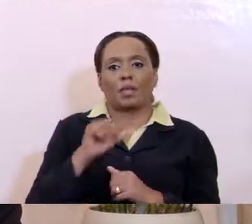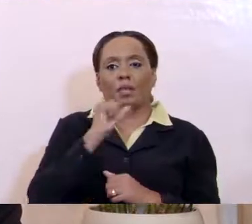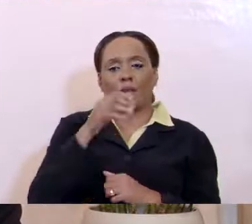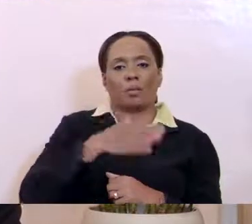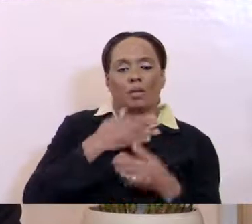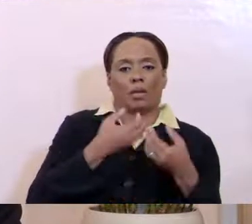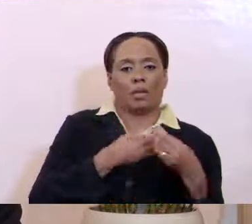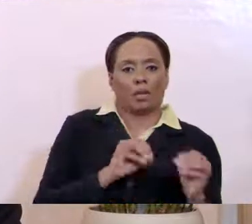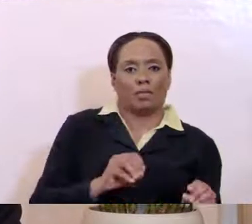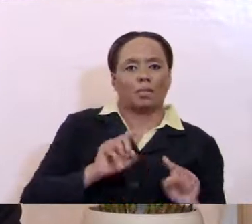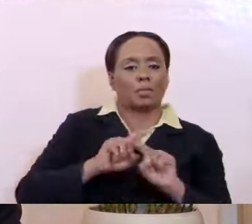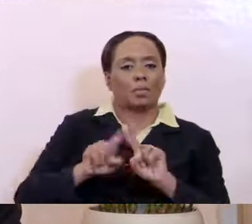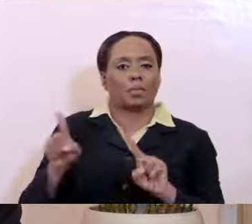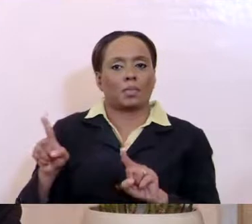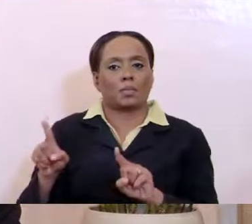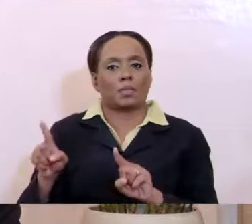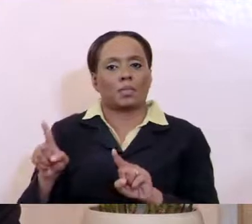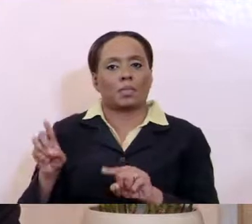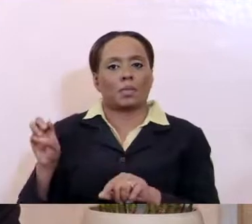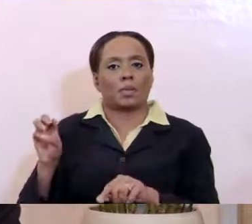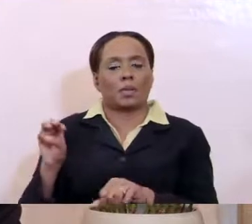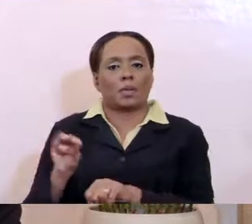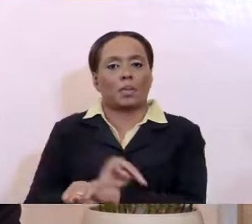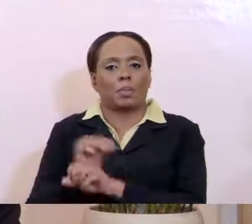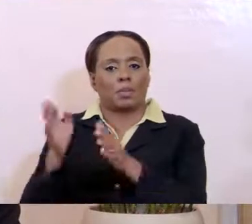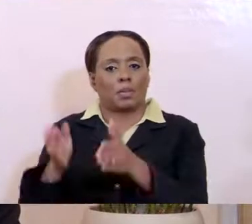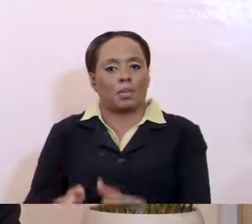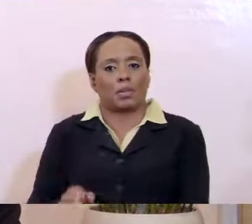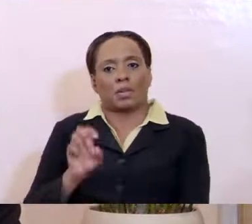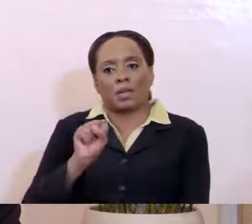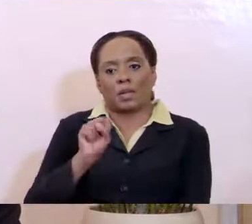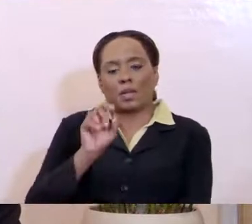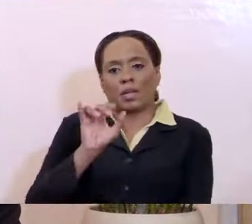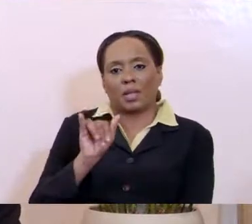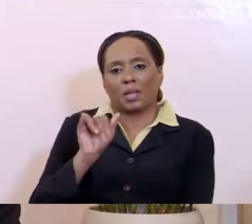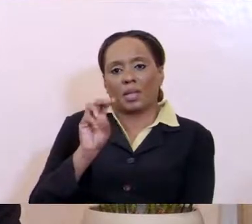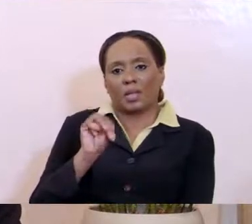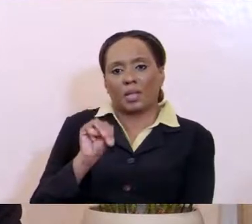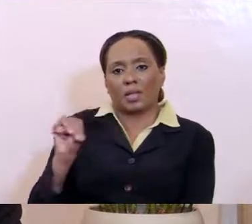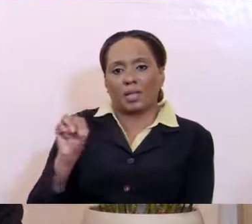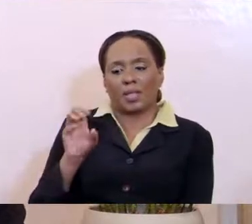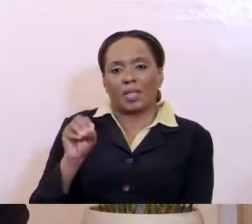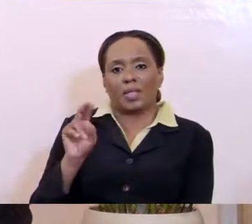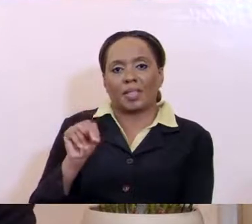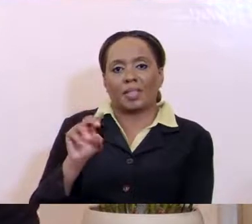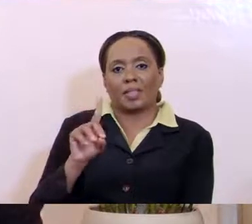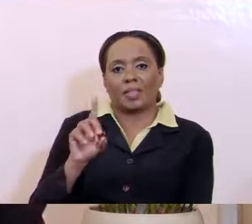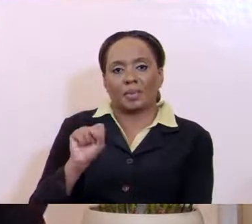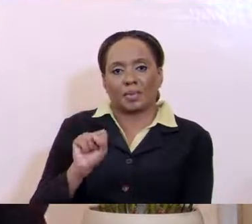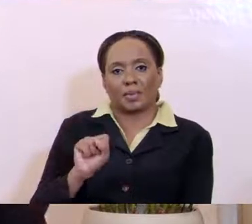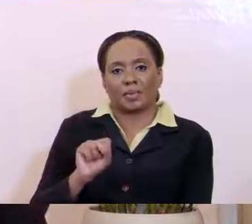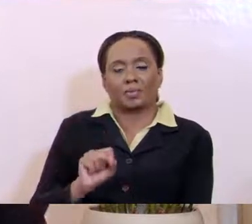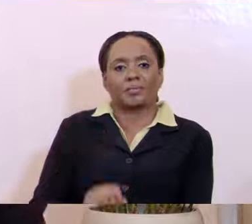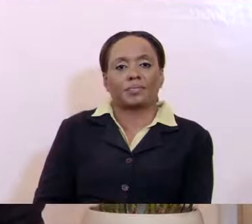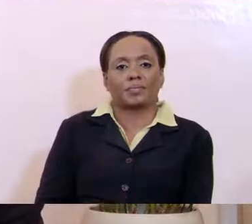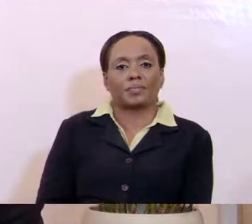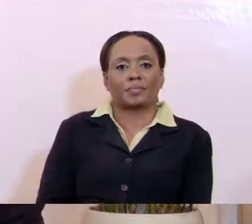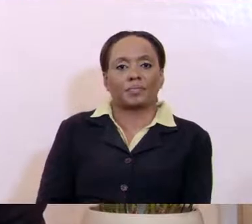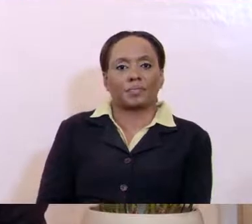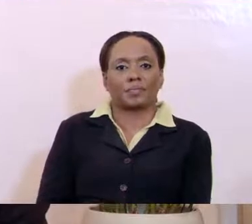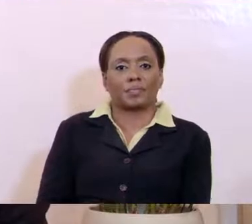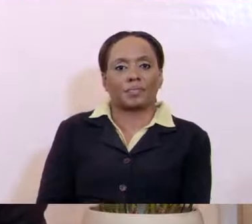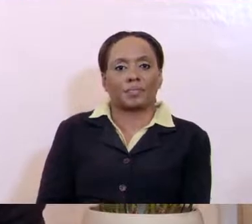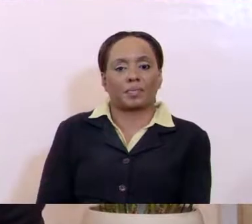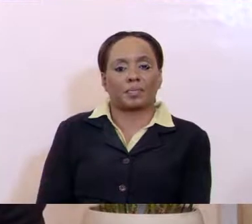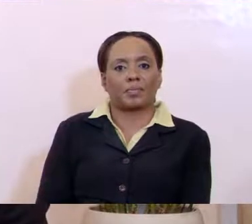but through Minister Simmons. And I can say to you that at this point in time,